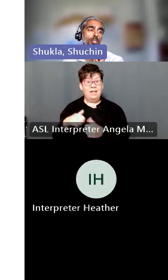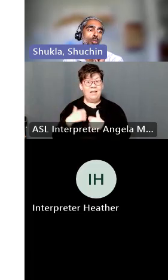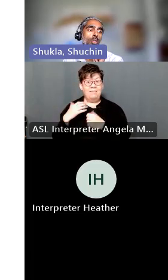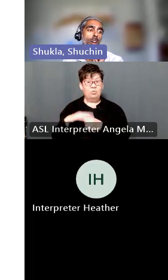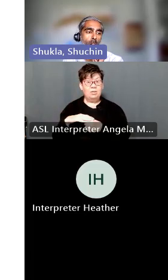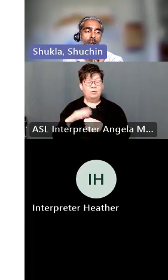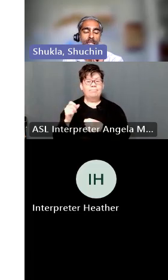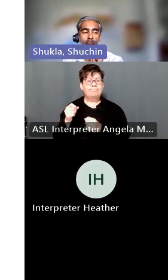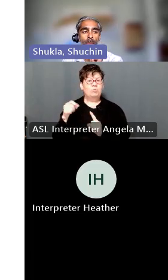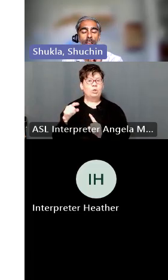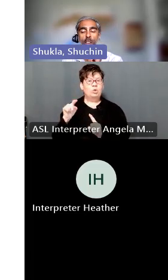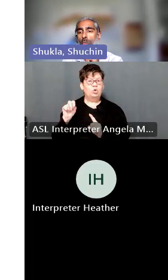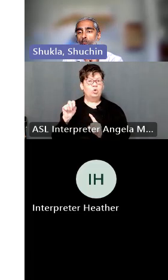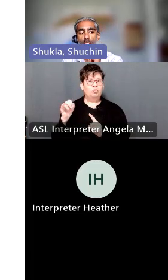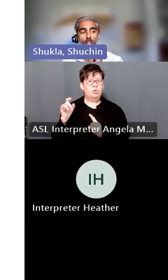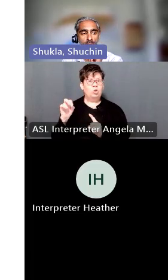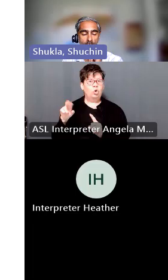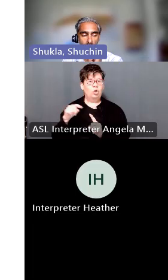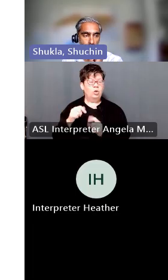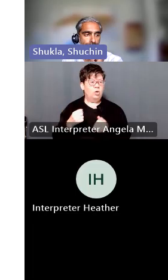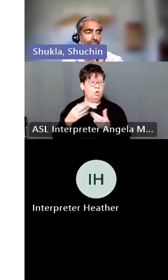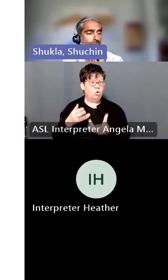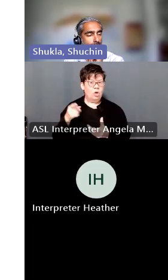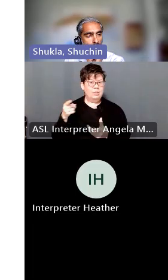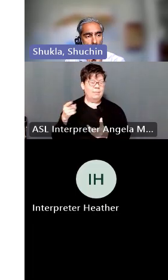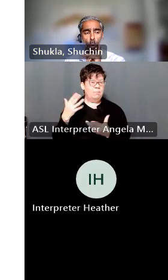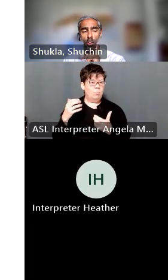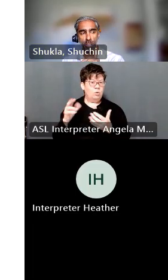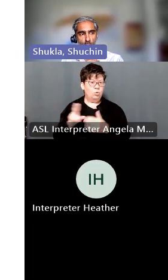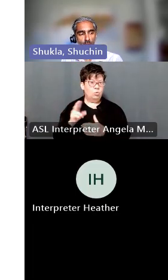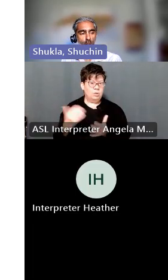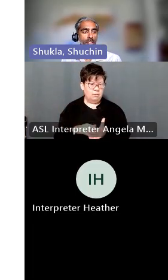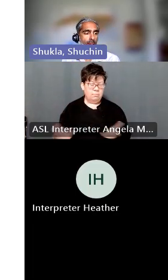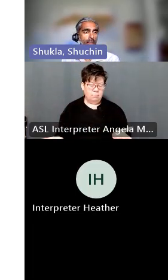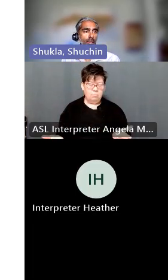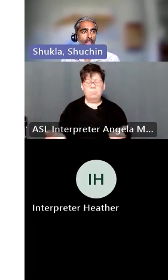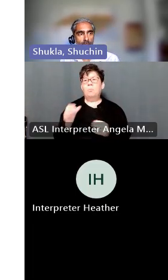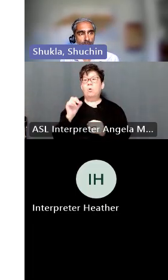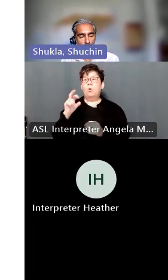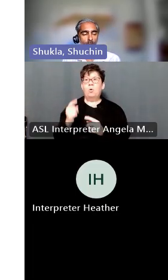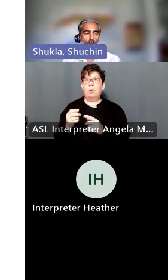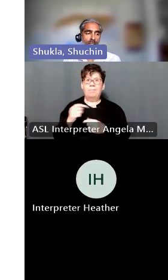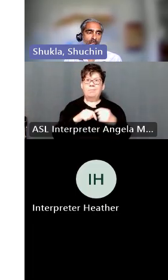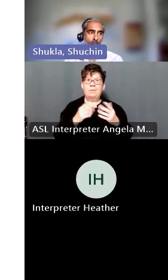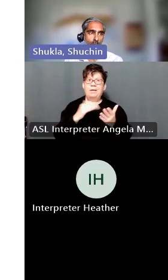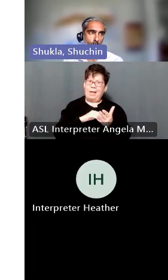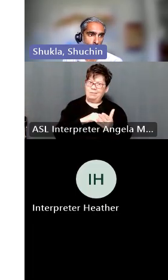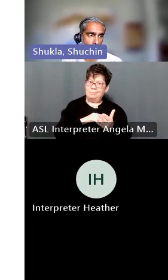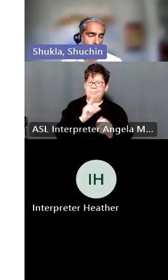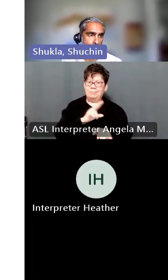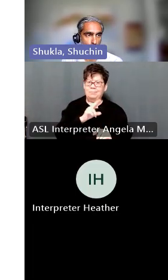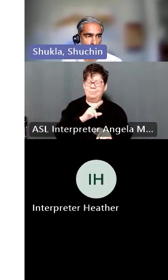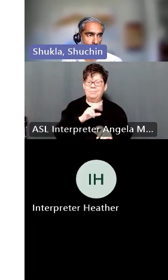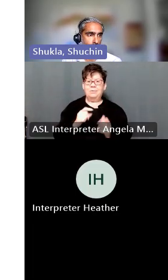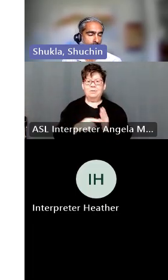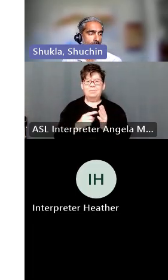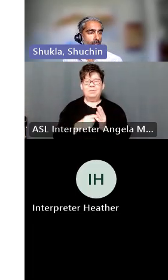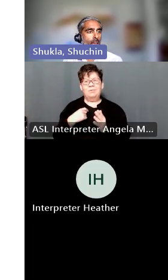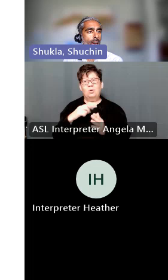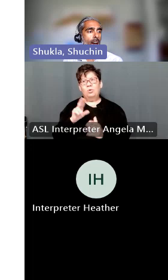be the trigger to cause them to want to use again or return to use. And sometimes we use the word